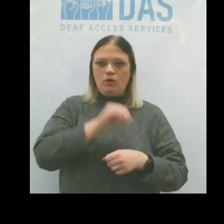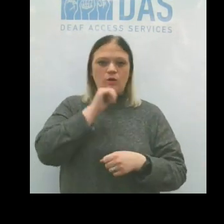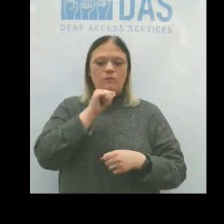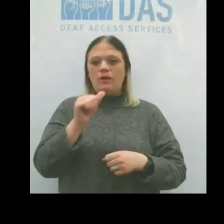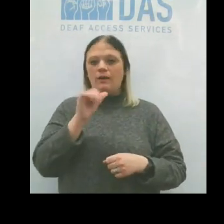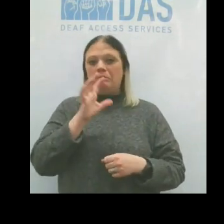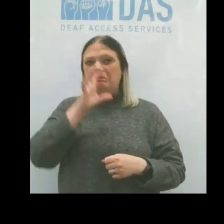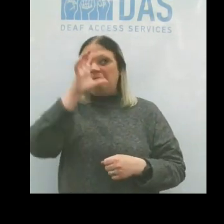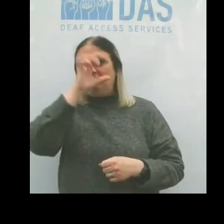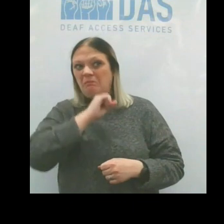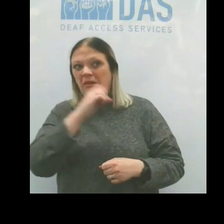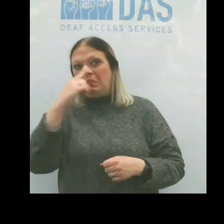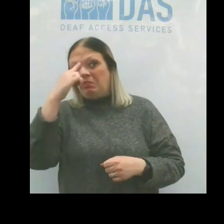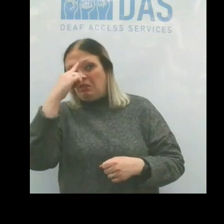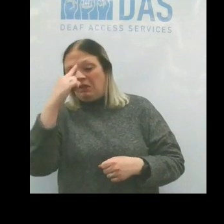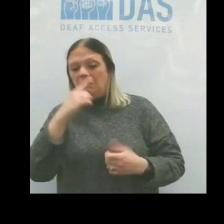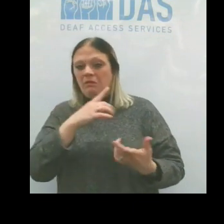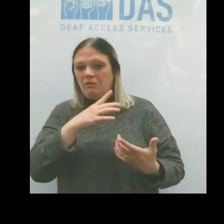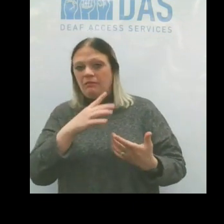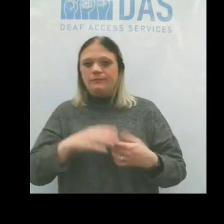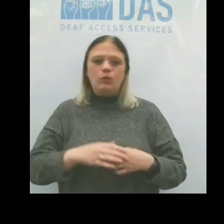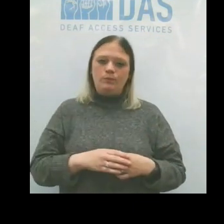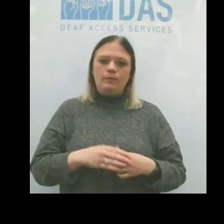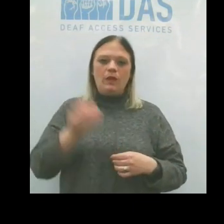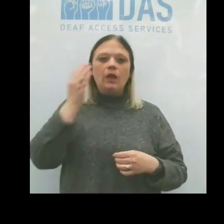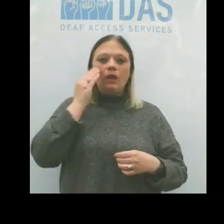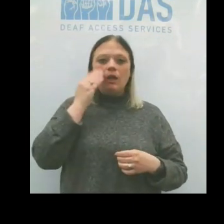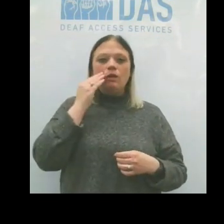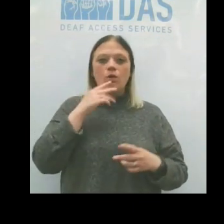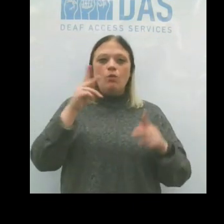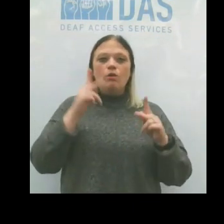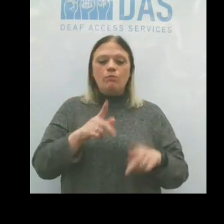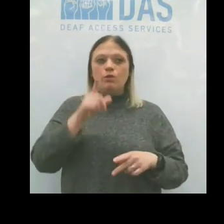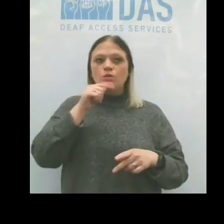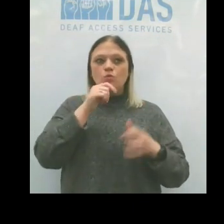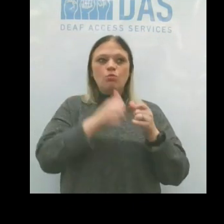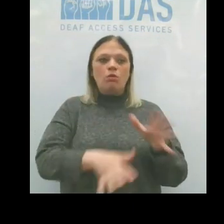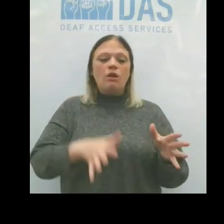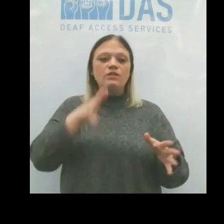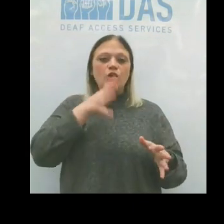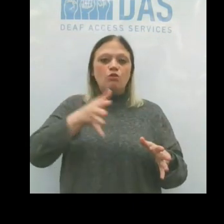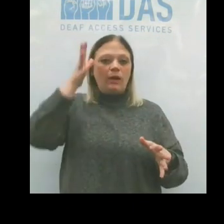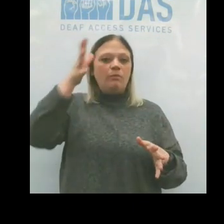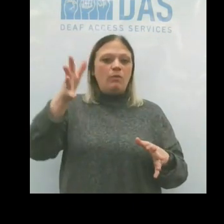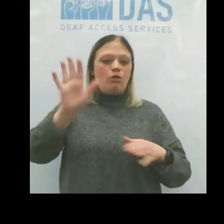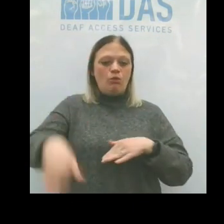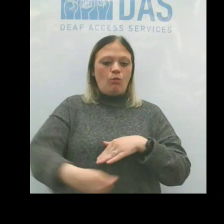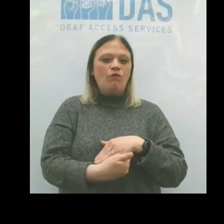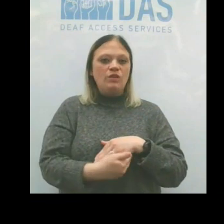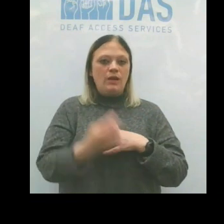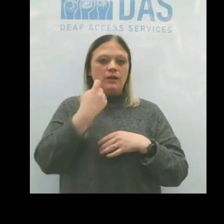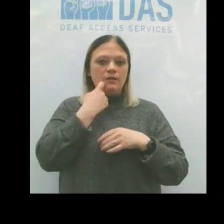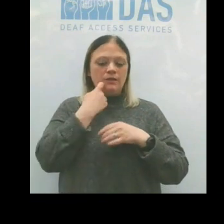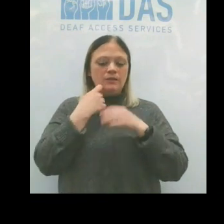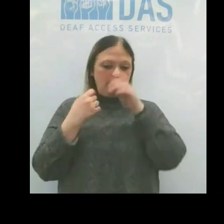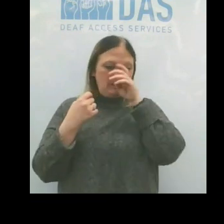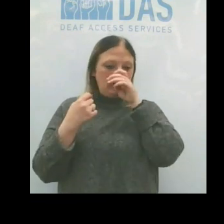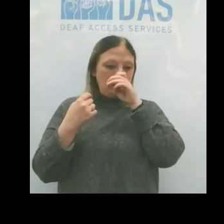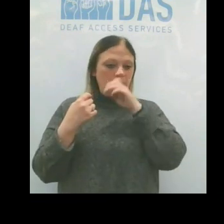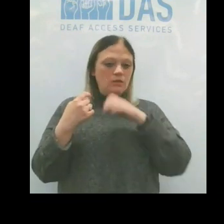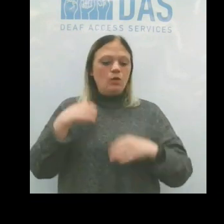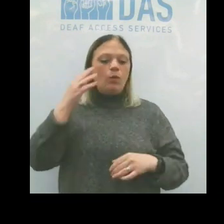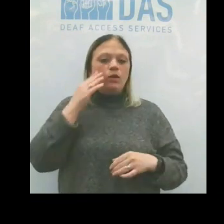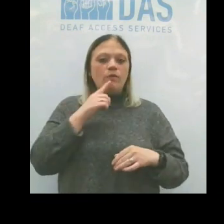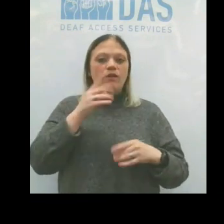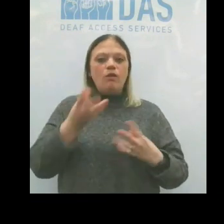in any of these. And I do know an individual who lost their grandparent in the overnight hours. So we do know there are